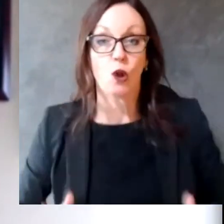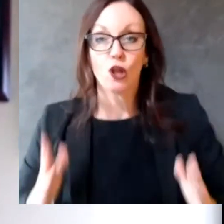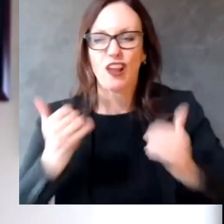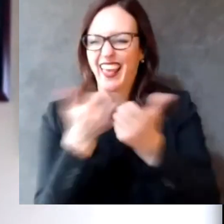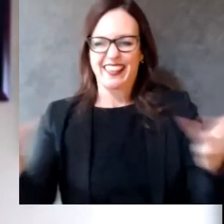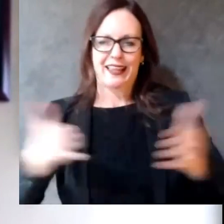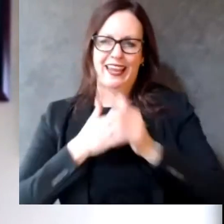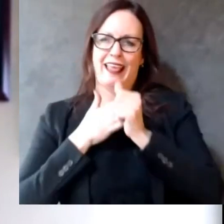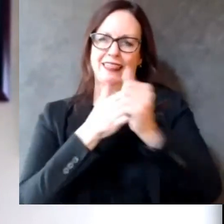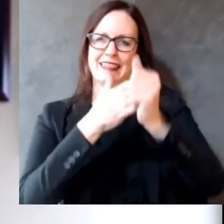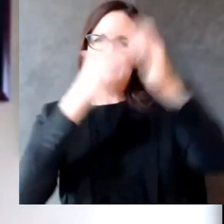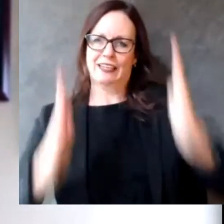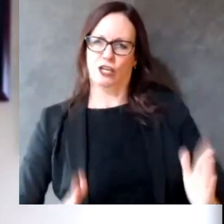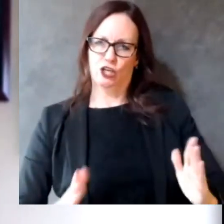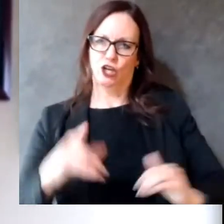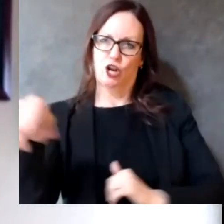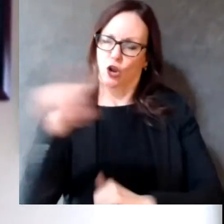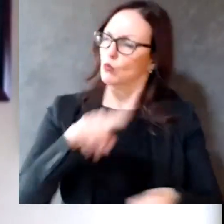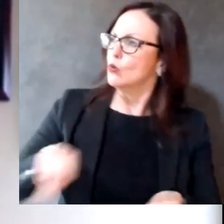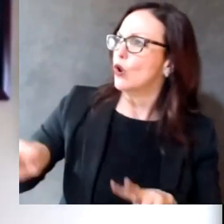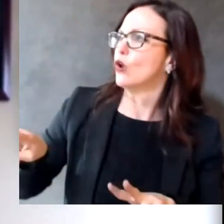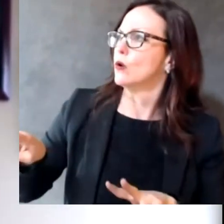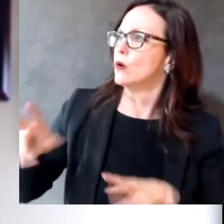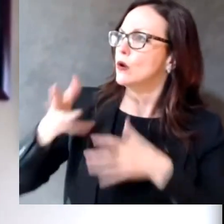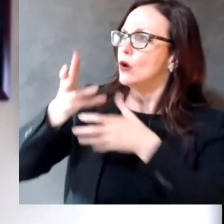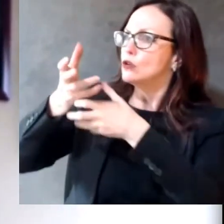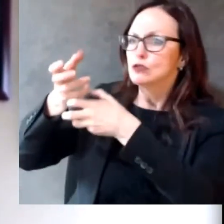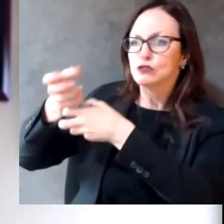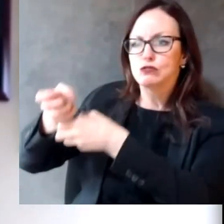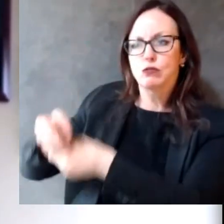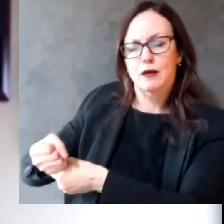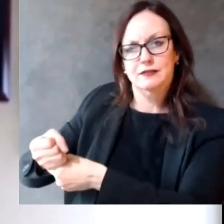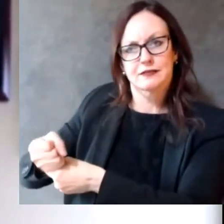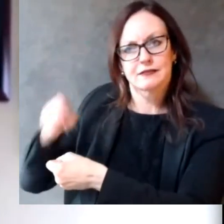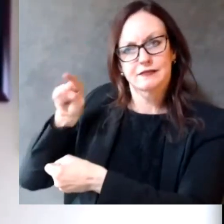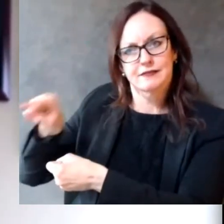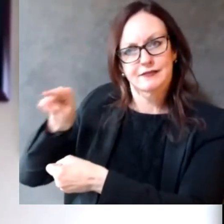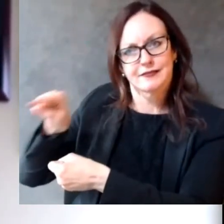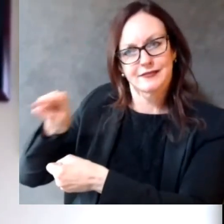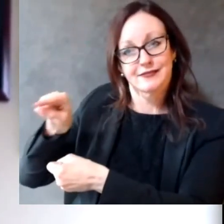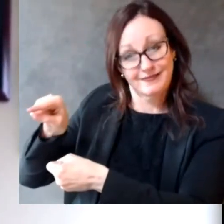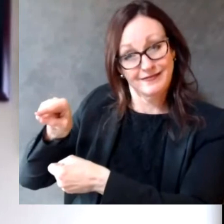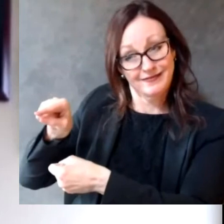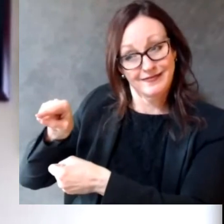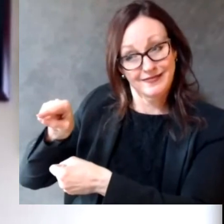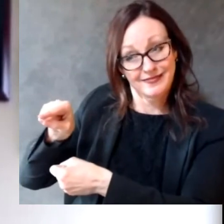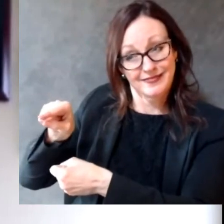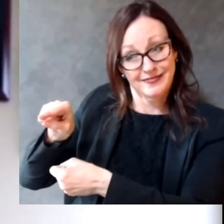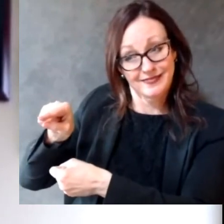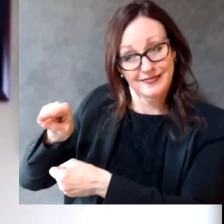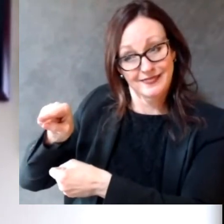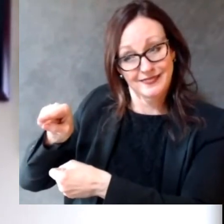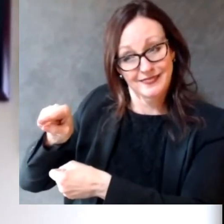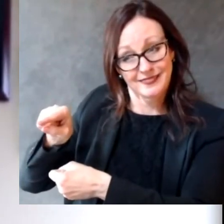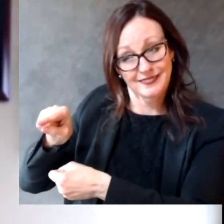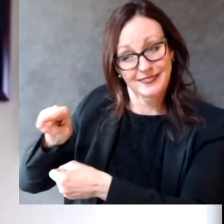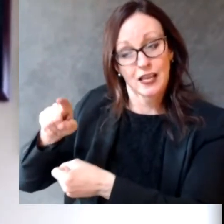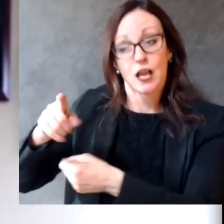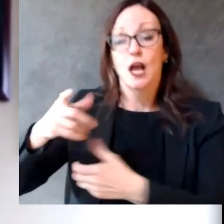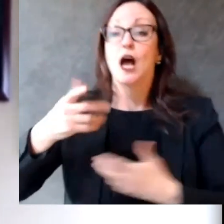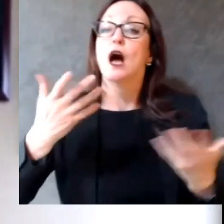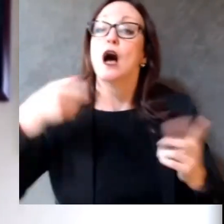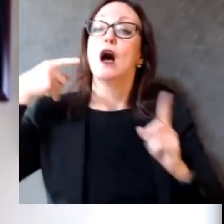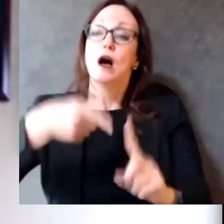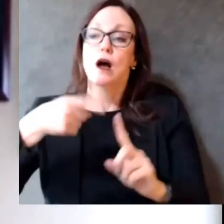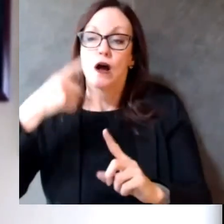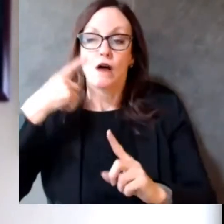that sort of set the social norm for mask wearing, it was easy for everybody to do it. When you